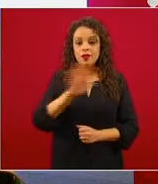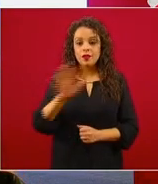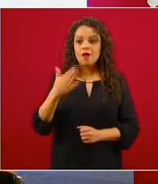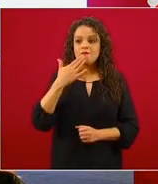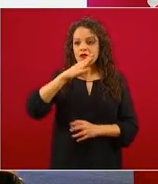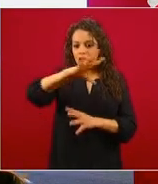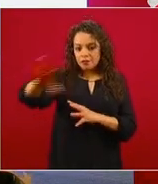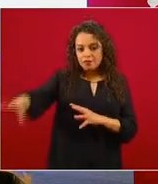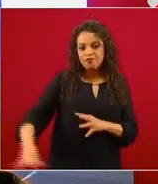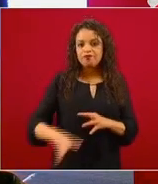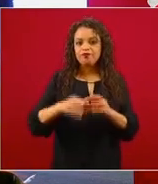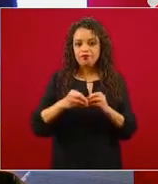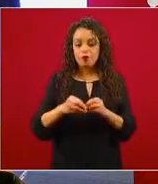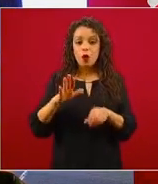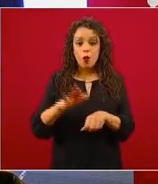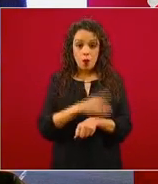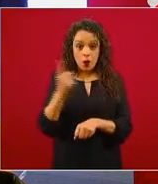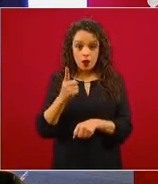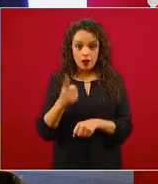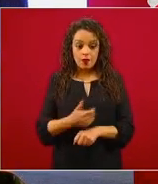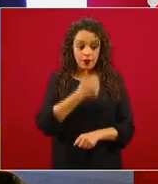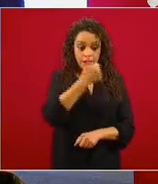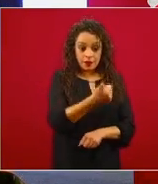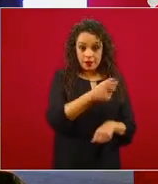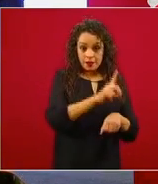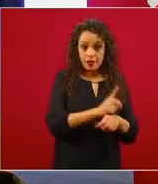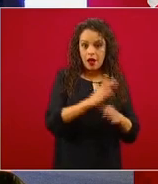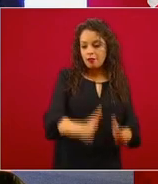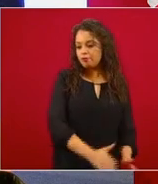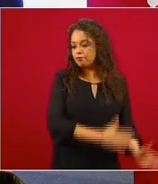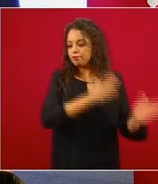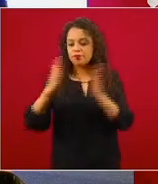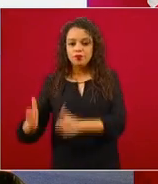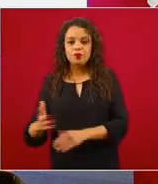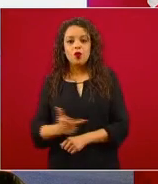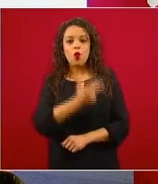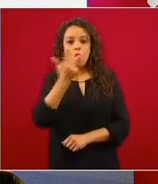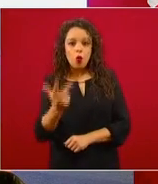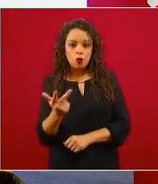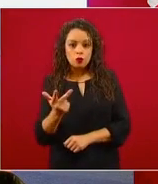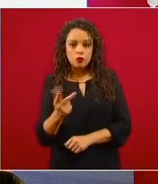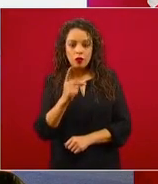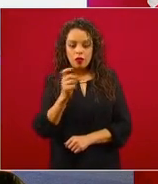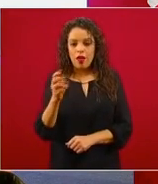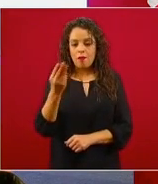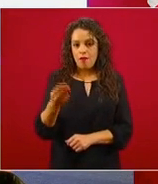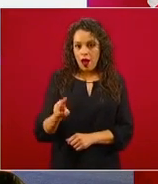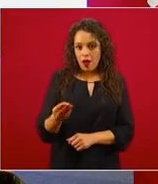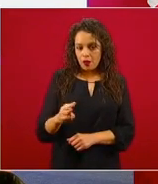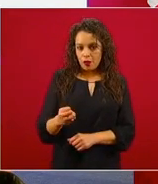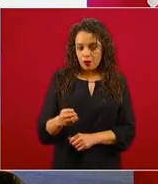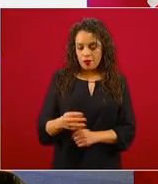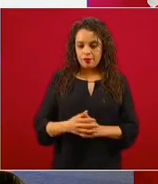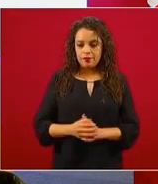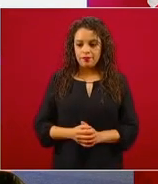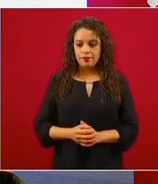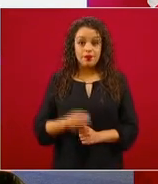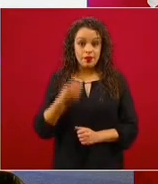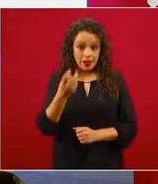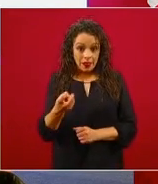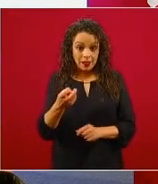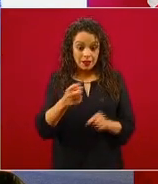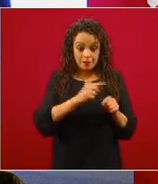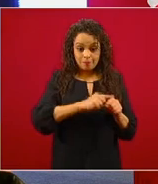we updated the prediction, there was an additional gain of 2 days. So now the new prediction says